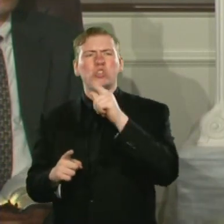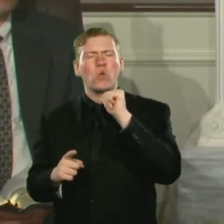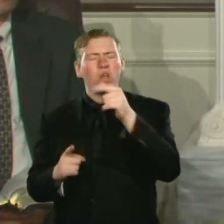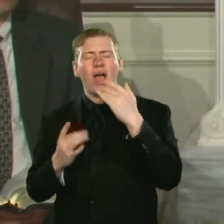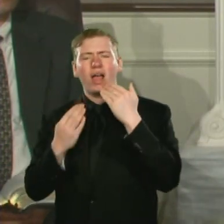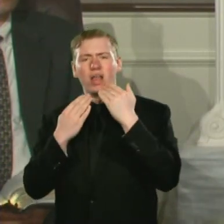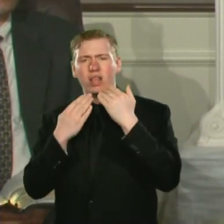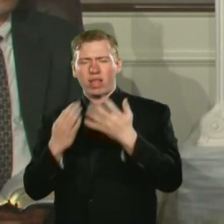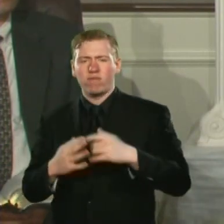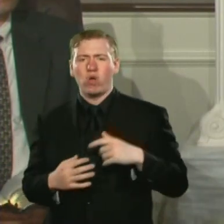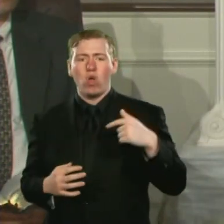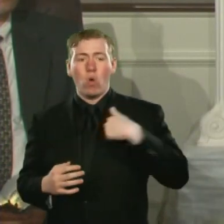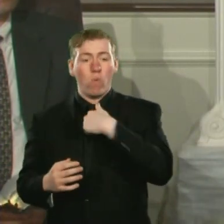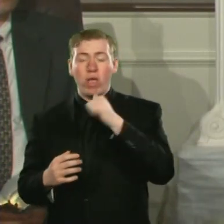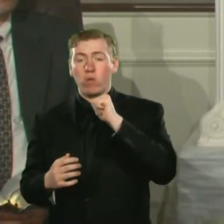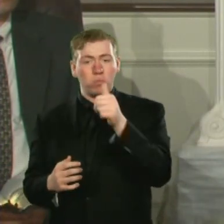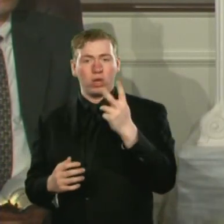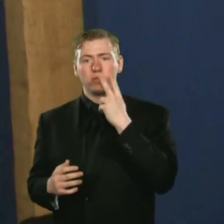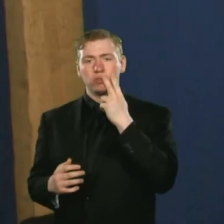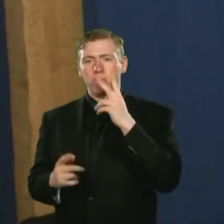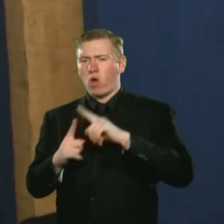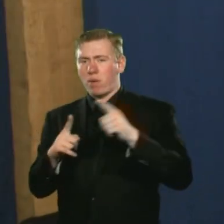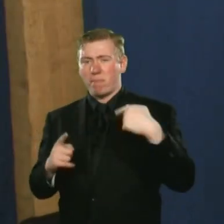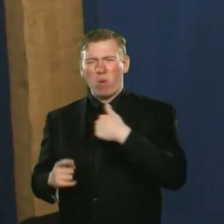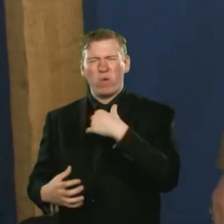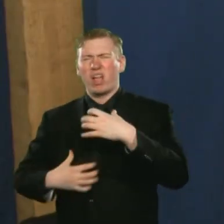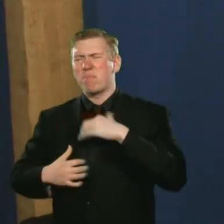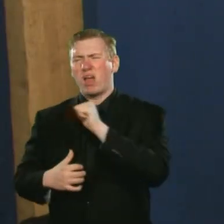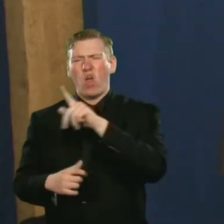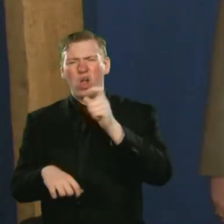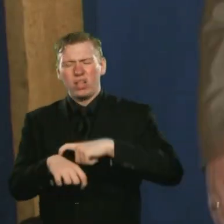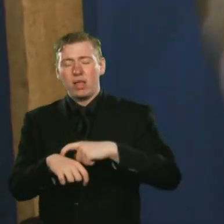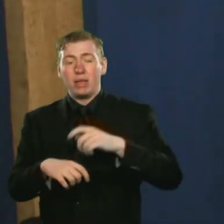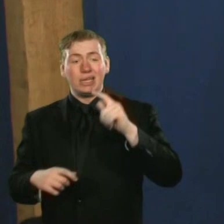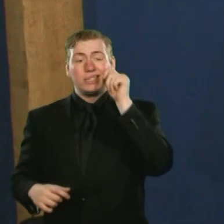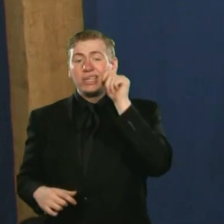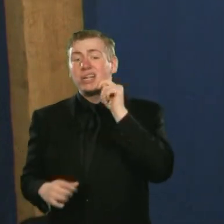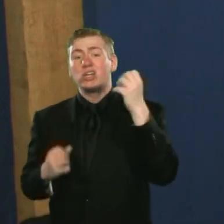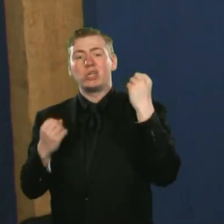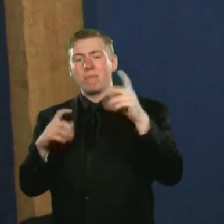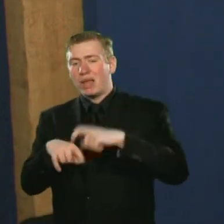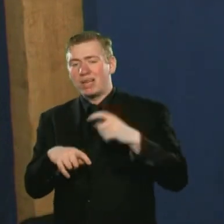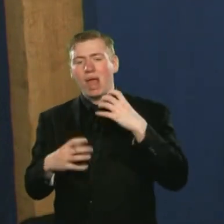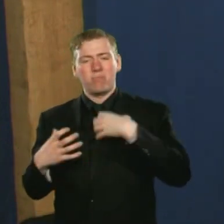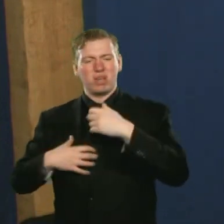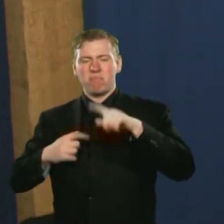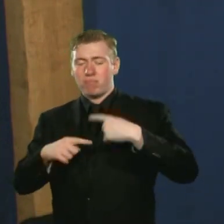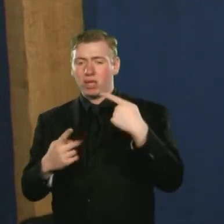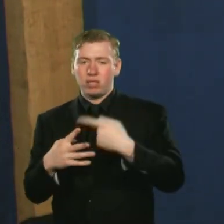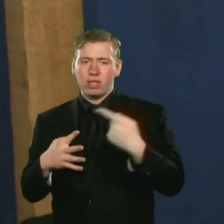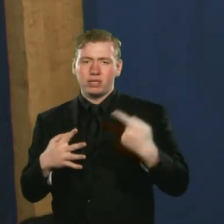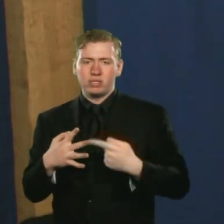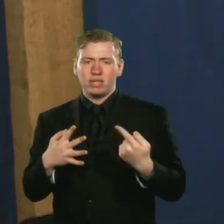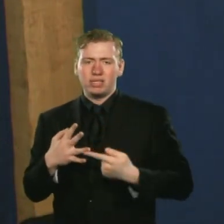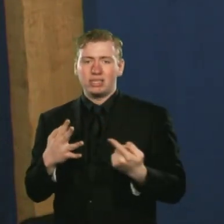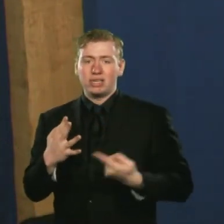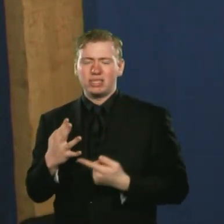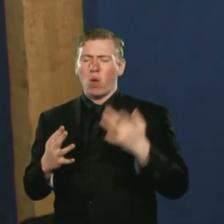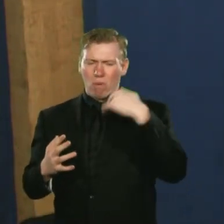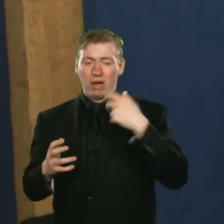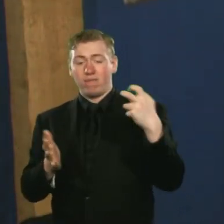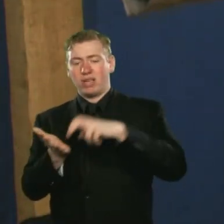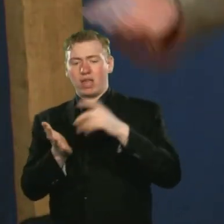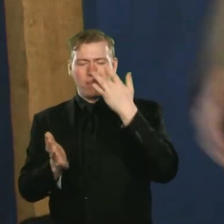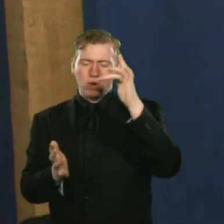we complain terribly. Teenagers, oftentimes, you complain about this, not having this, and not having this, and how come I have to get up early,